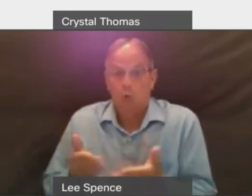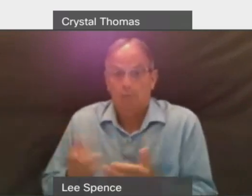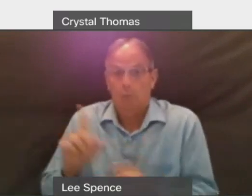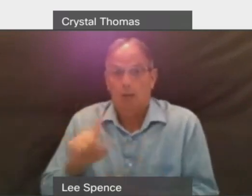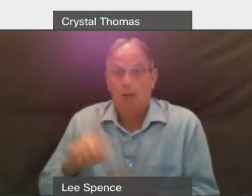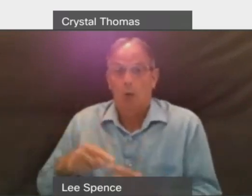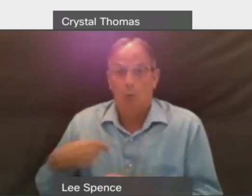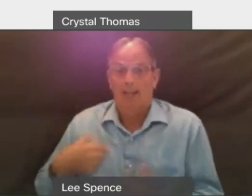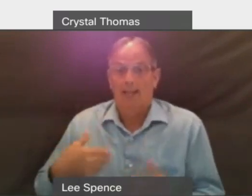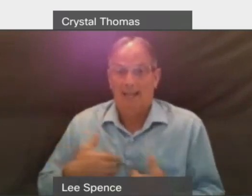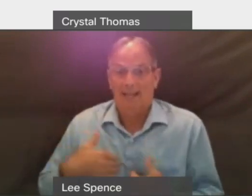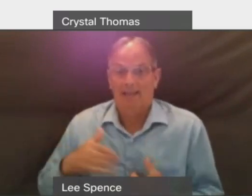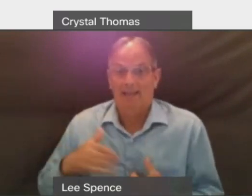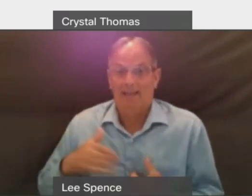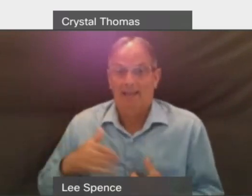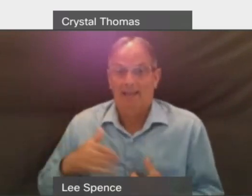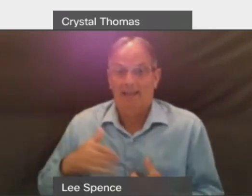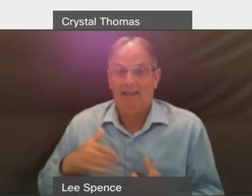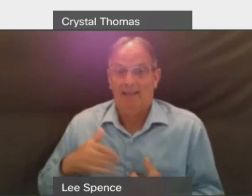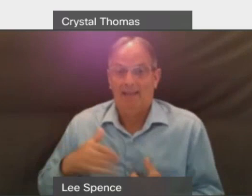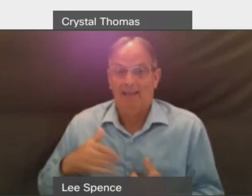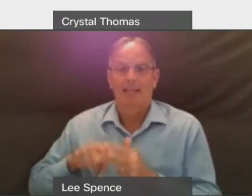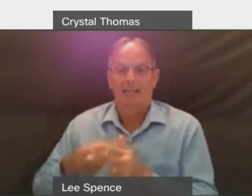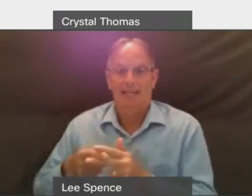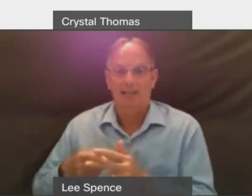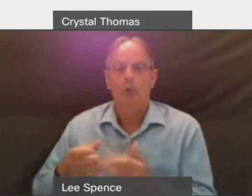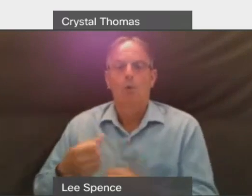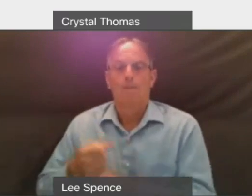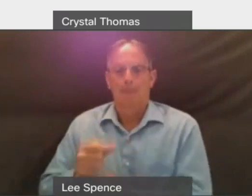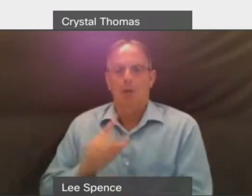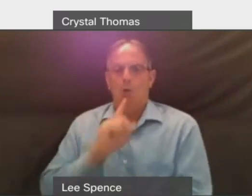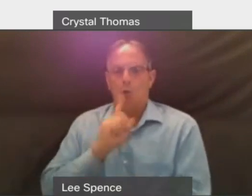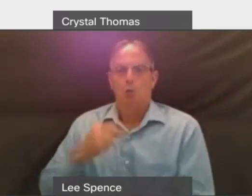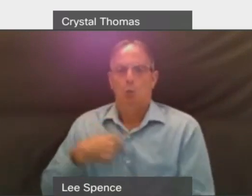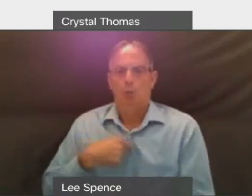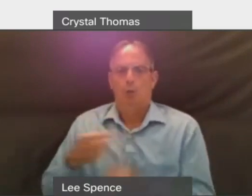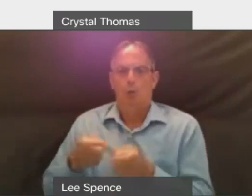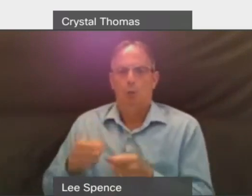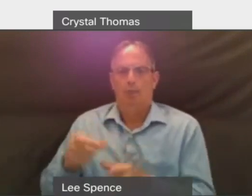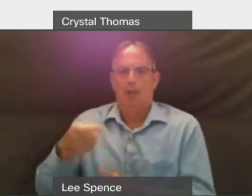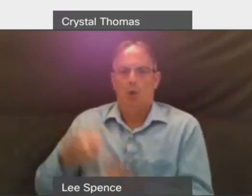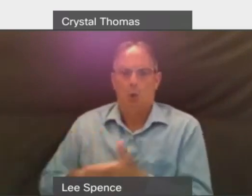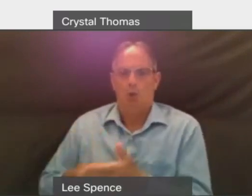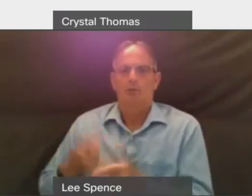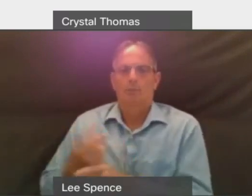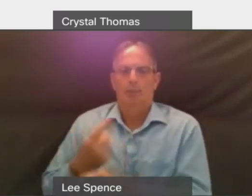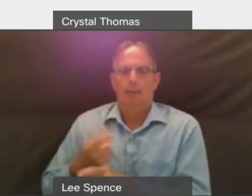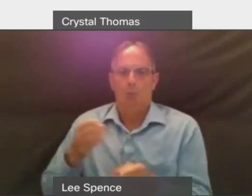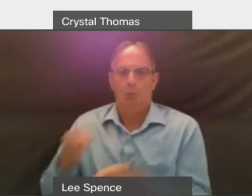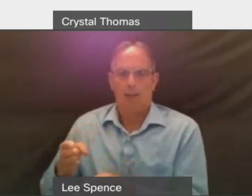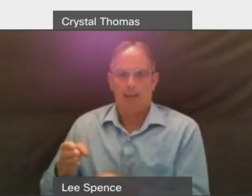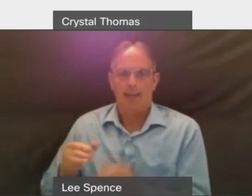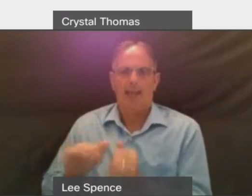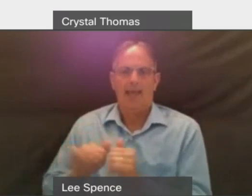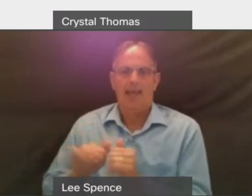to have these challenges at the beginning, making sure that we are controlling the costs the way they are intended to be